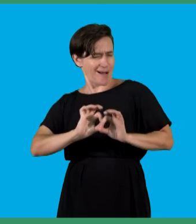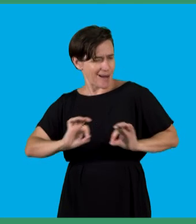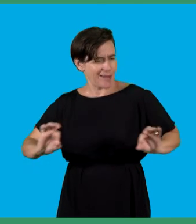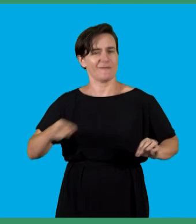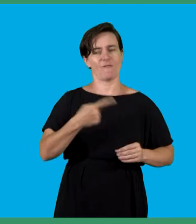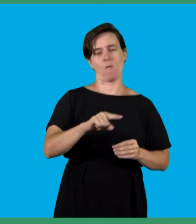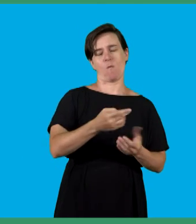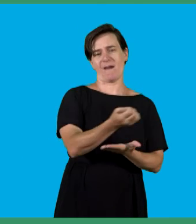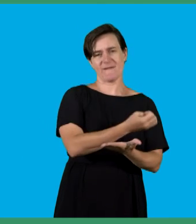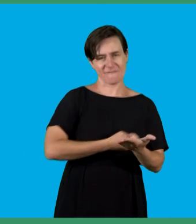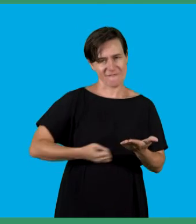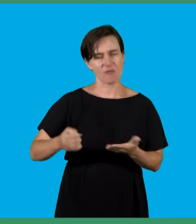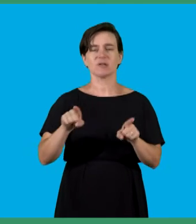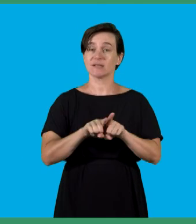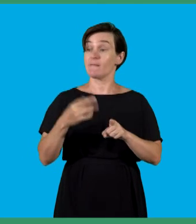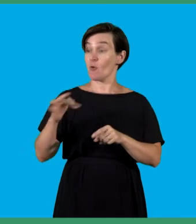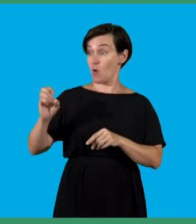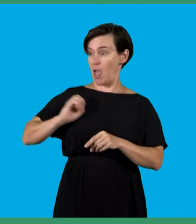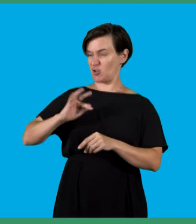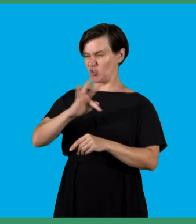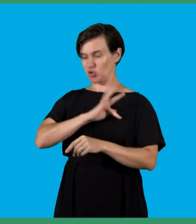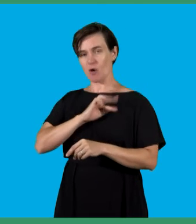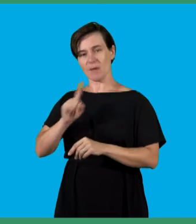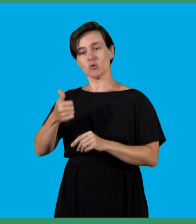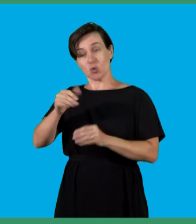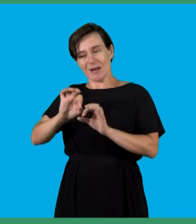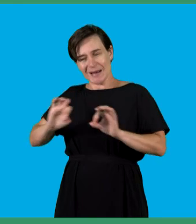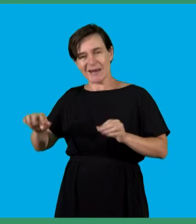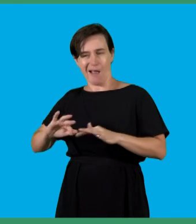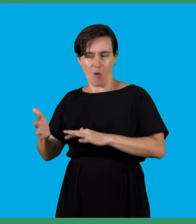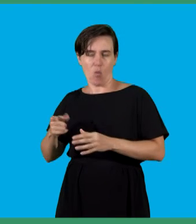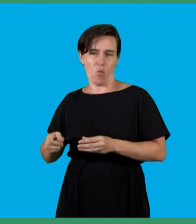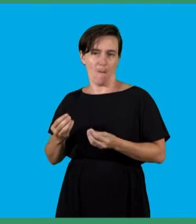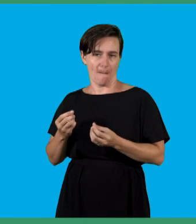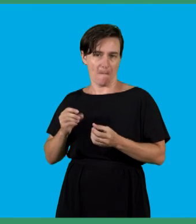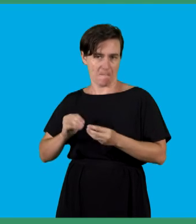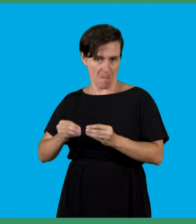the environment as well as our employees who will be producing those particular goods.